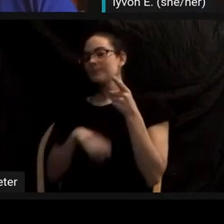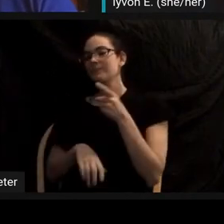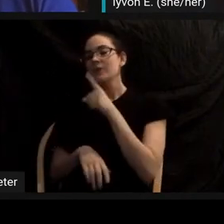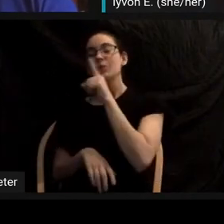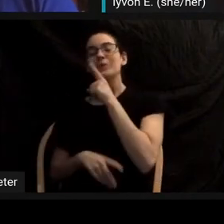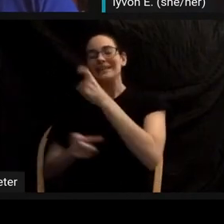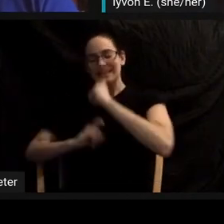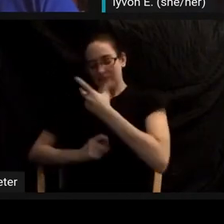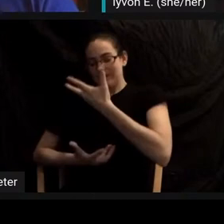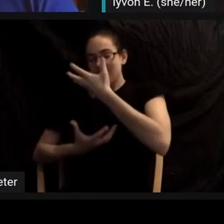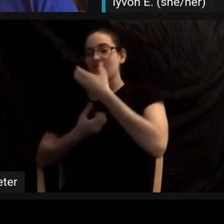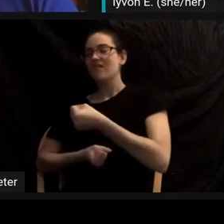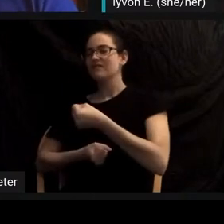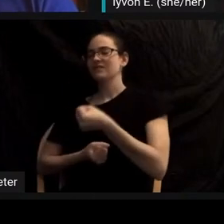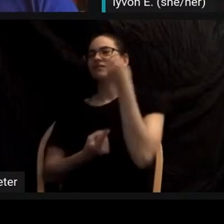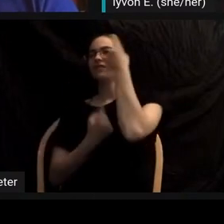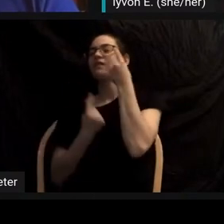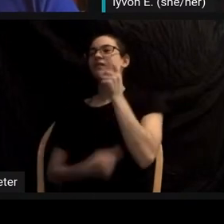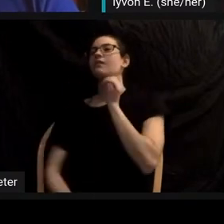confidence to start thinking, wow, like if I can go to New York and